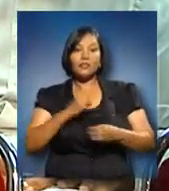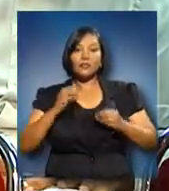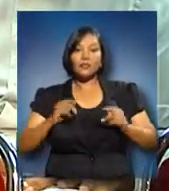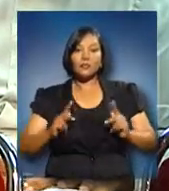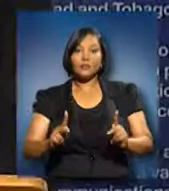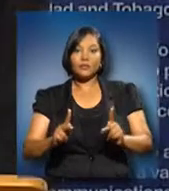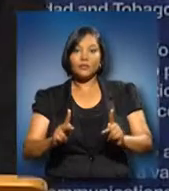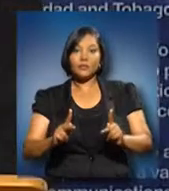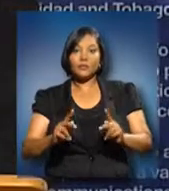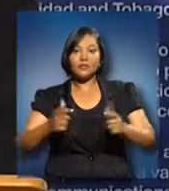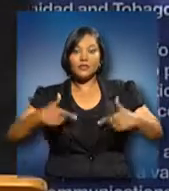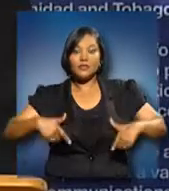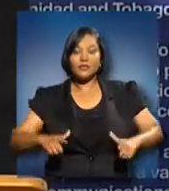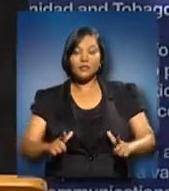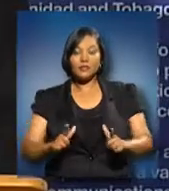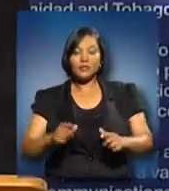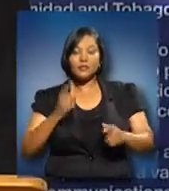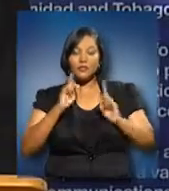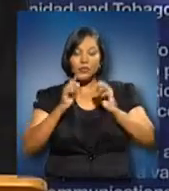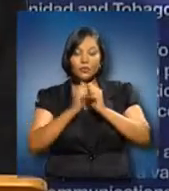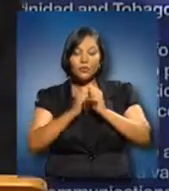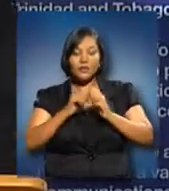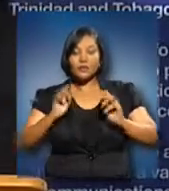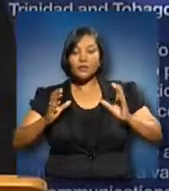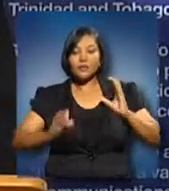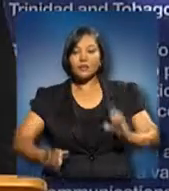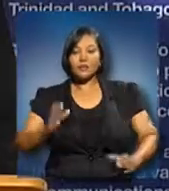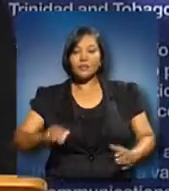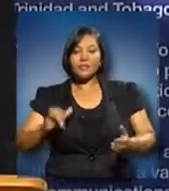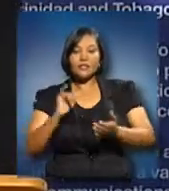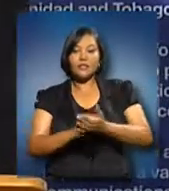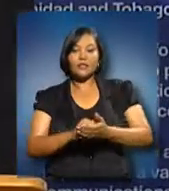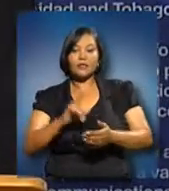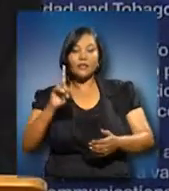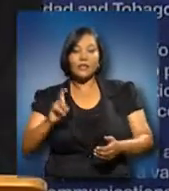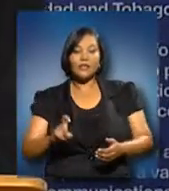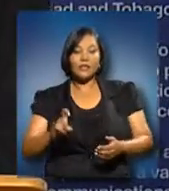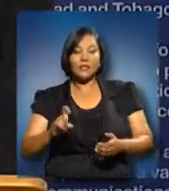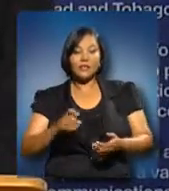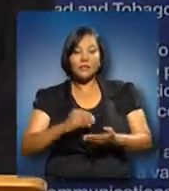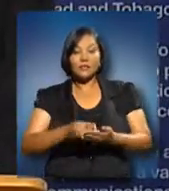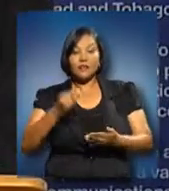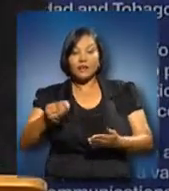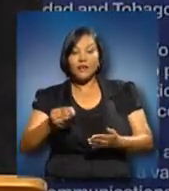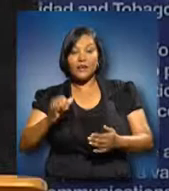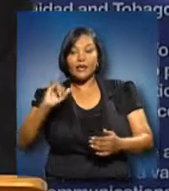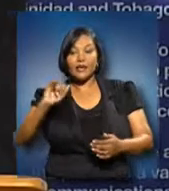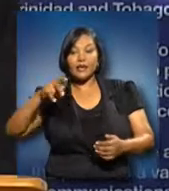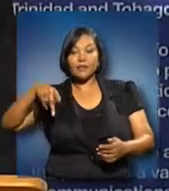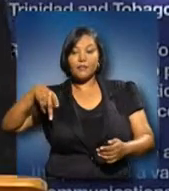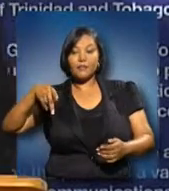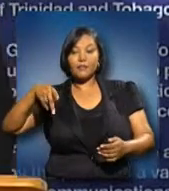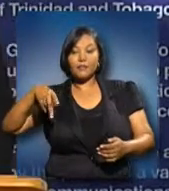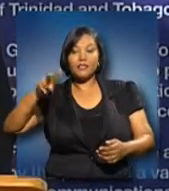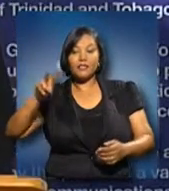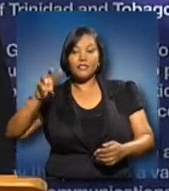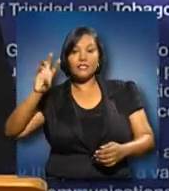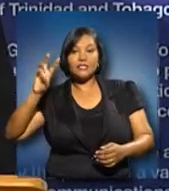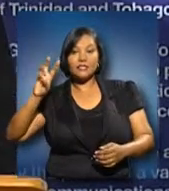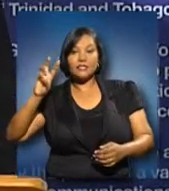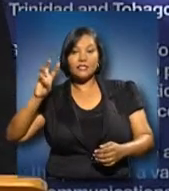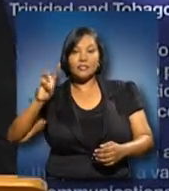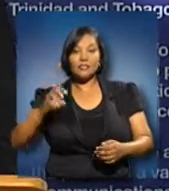opportunity to advise local consumers of the necessity to purchase IPv6 compatible